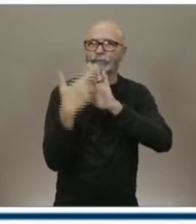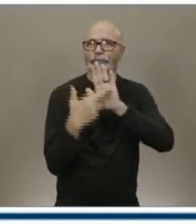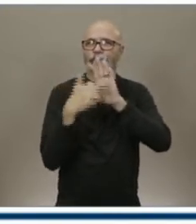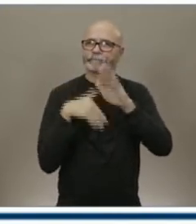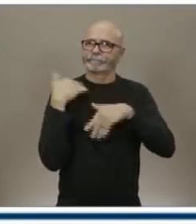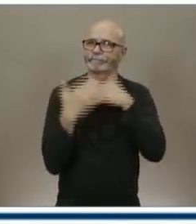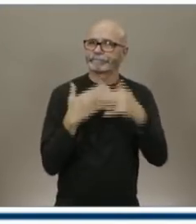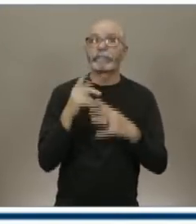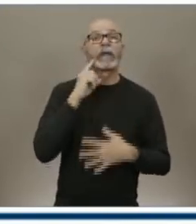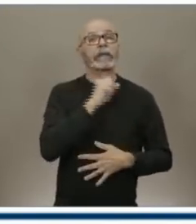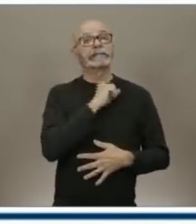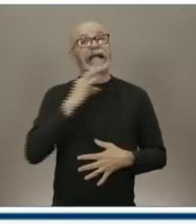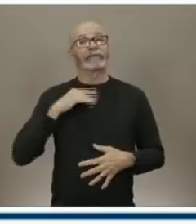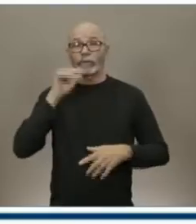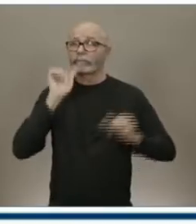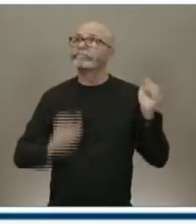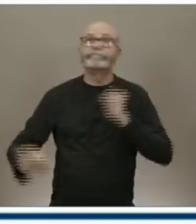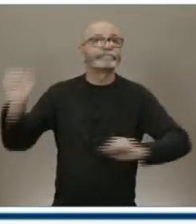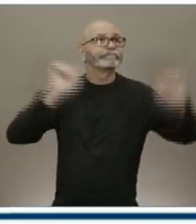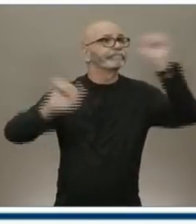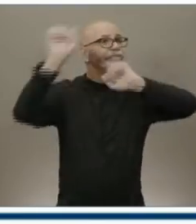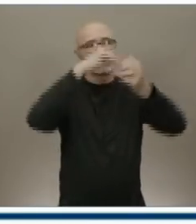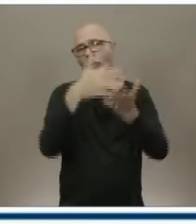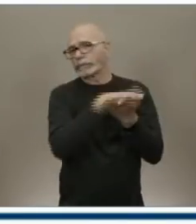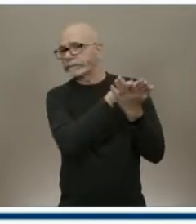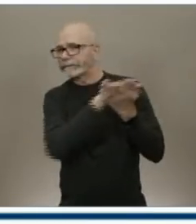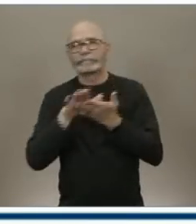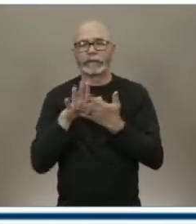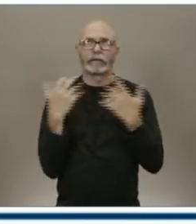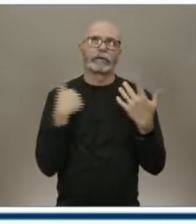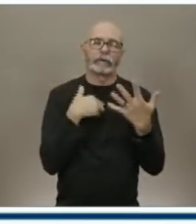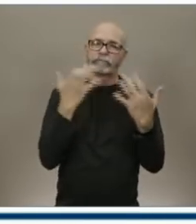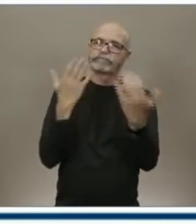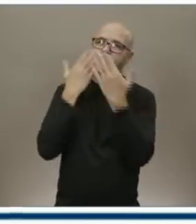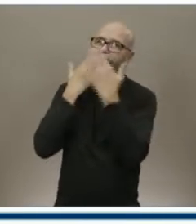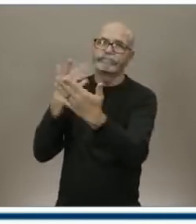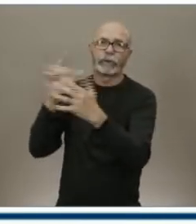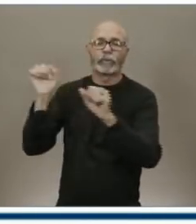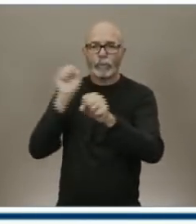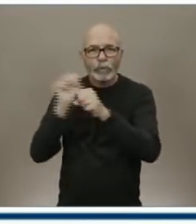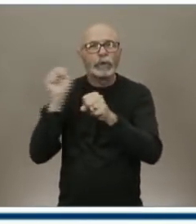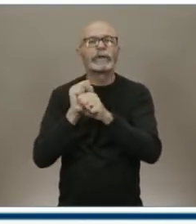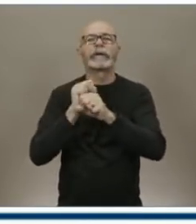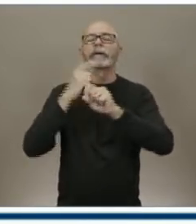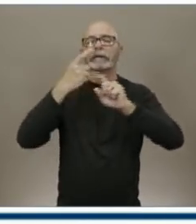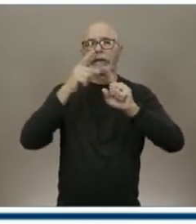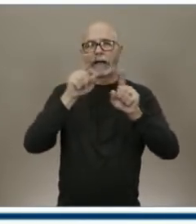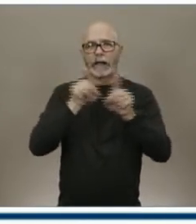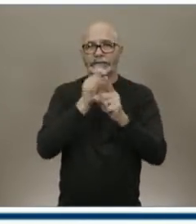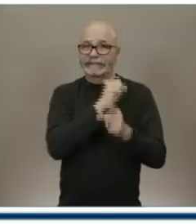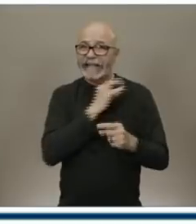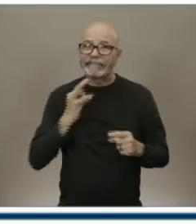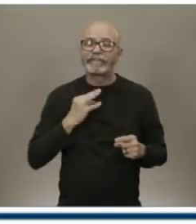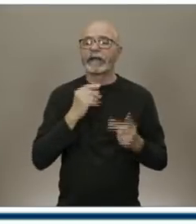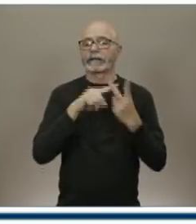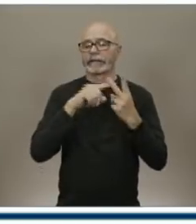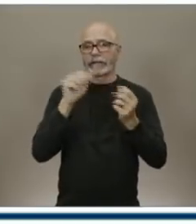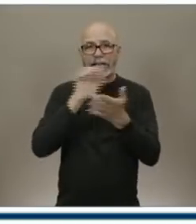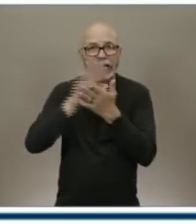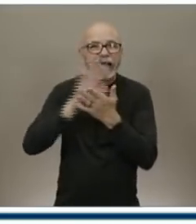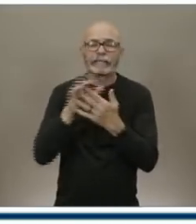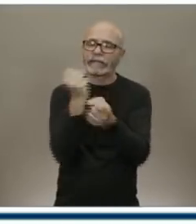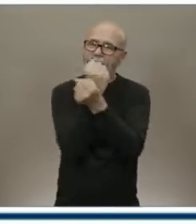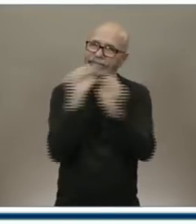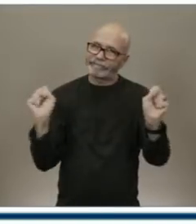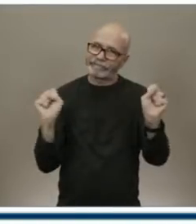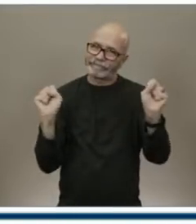working tirelessly to sanitize our schools to keep our children and staff safe. We have a great trust and confidence in the